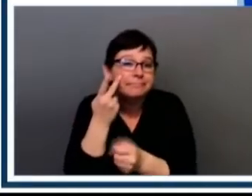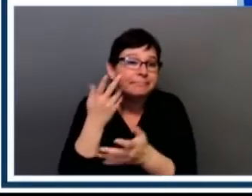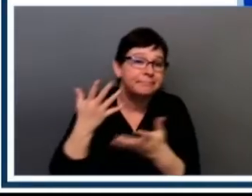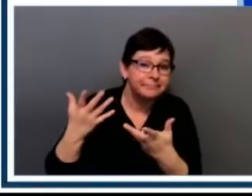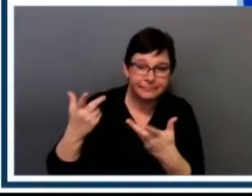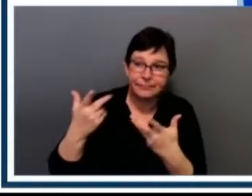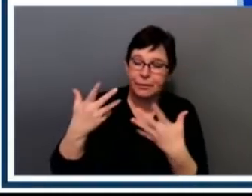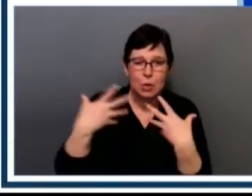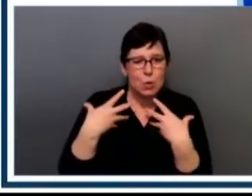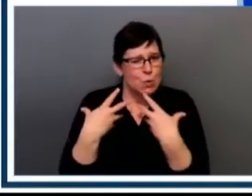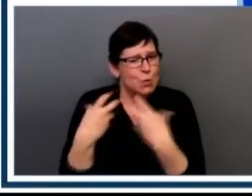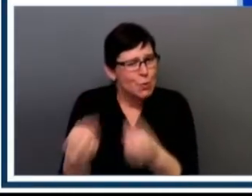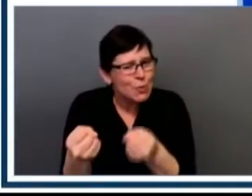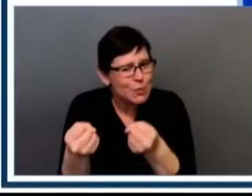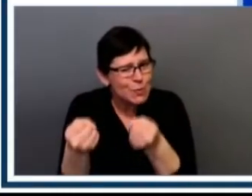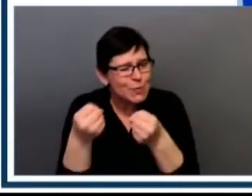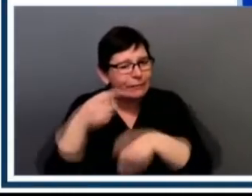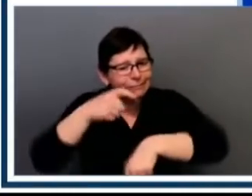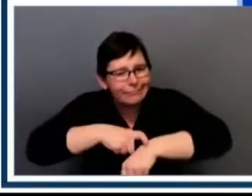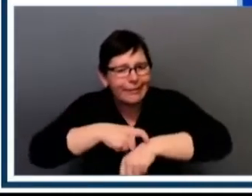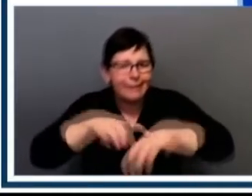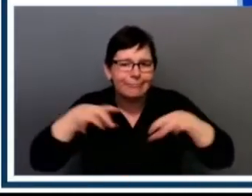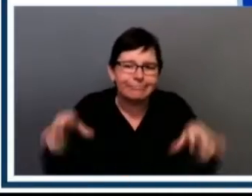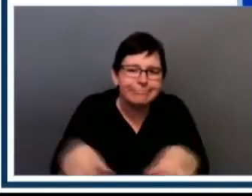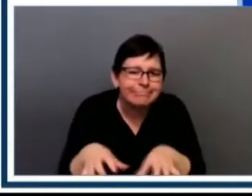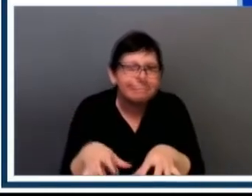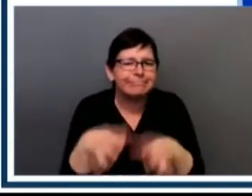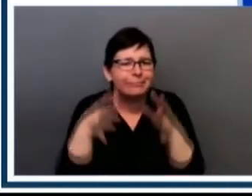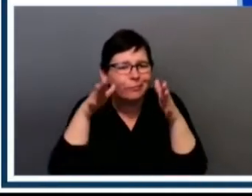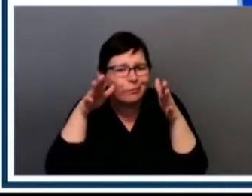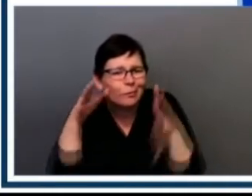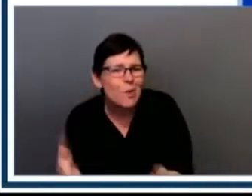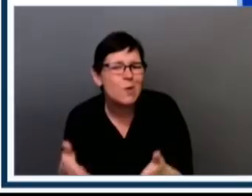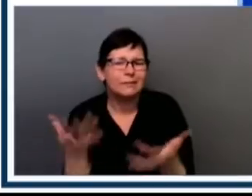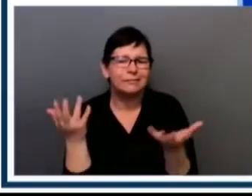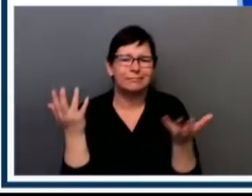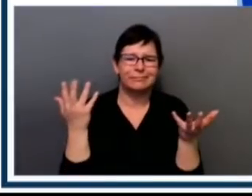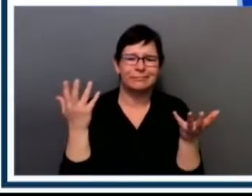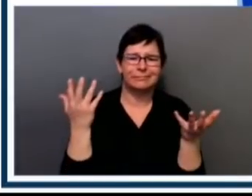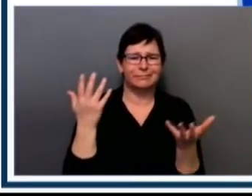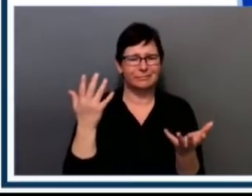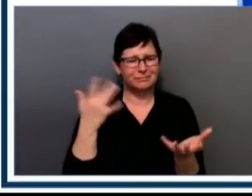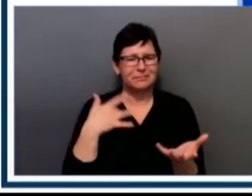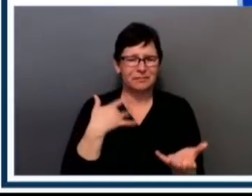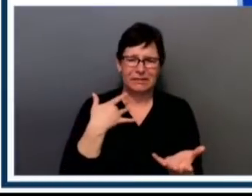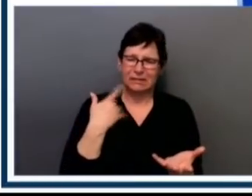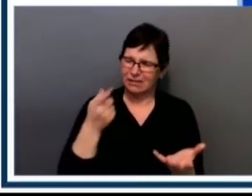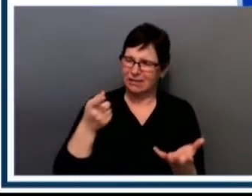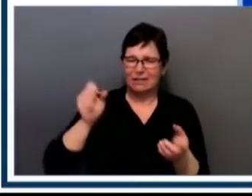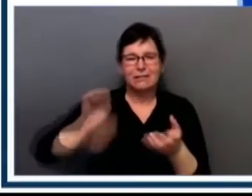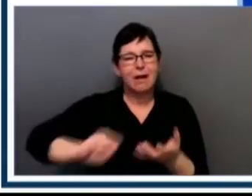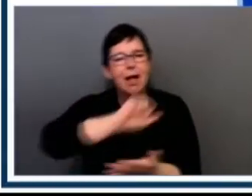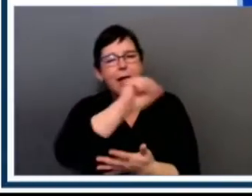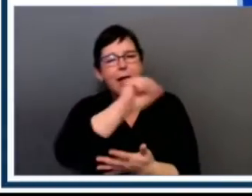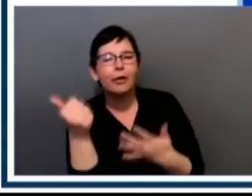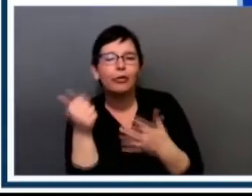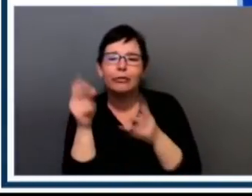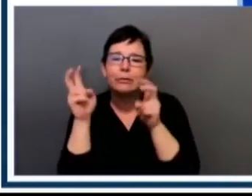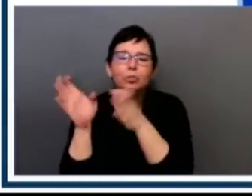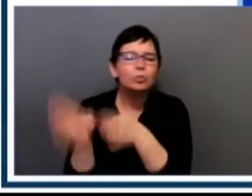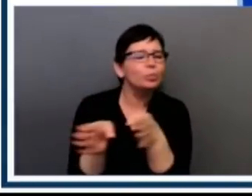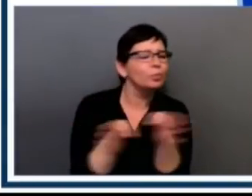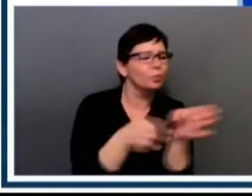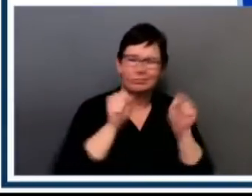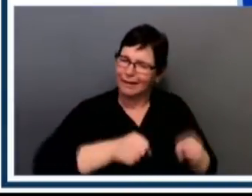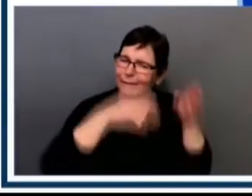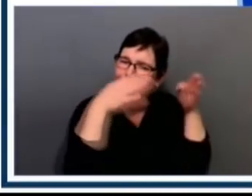think over, with the resumption of the legislature and heading into the budget season, you'll see a lot of talk on things